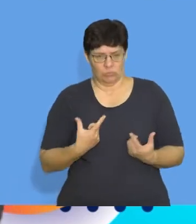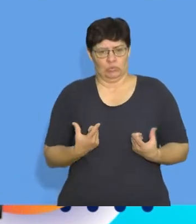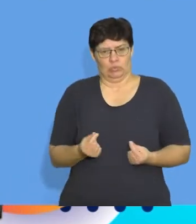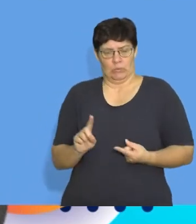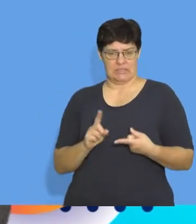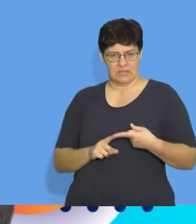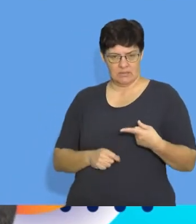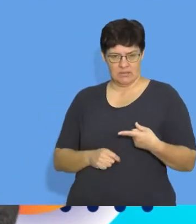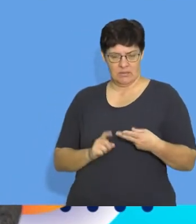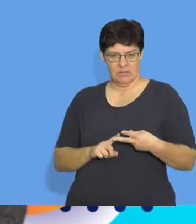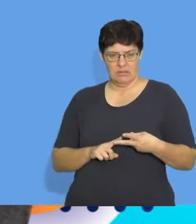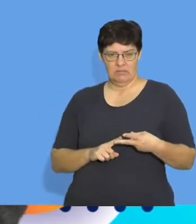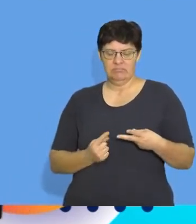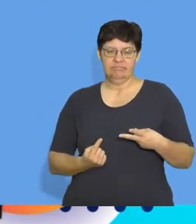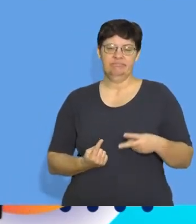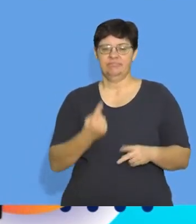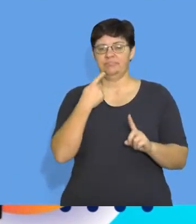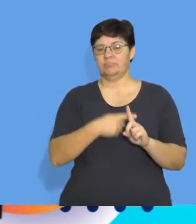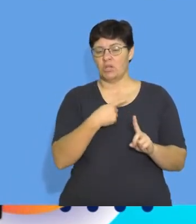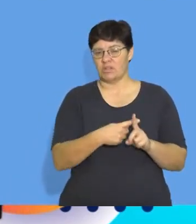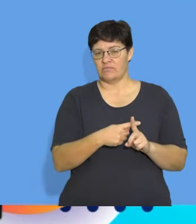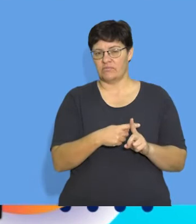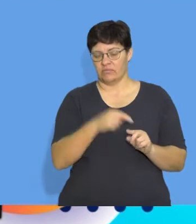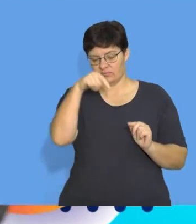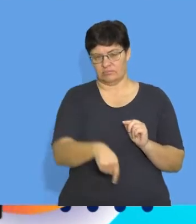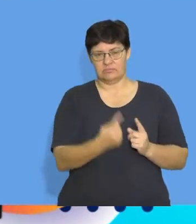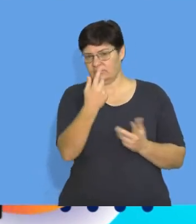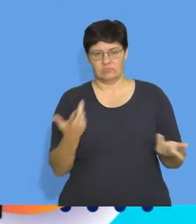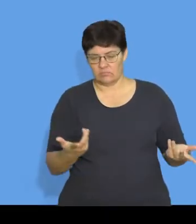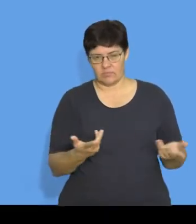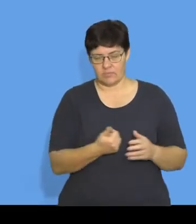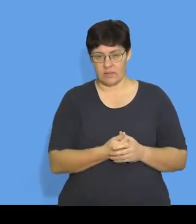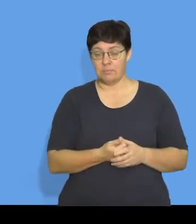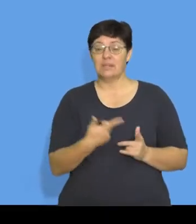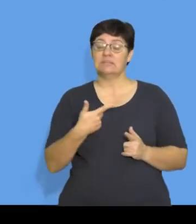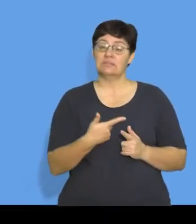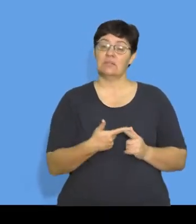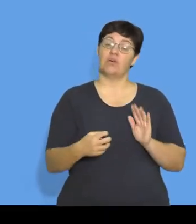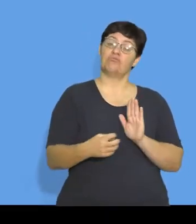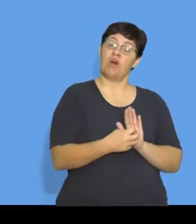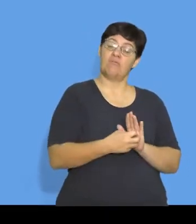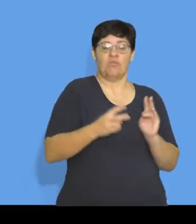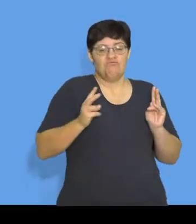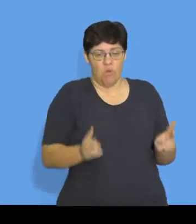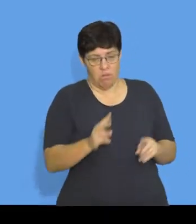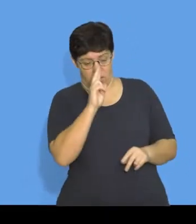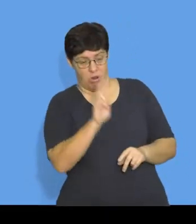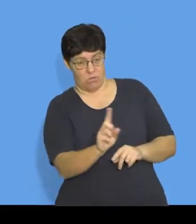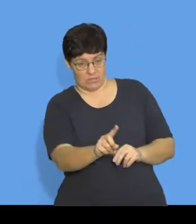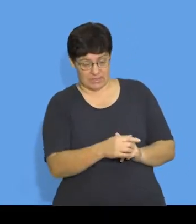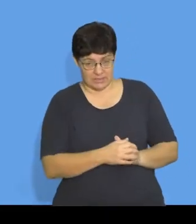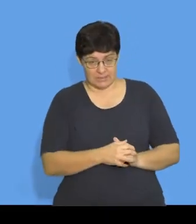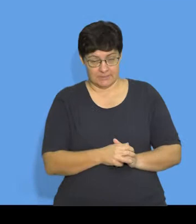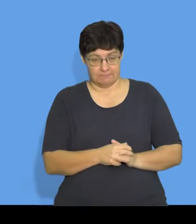our direction, positive direction is, but essentially what our graphs end up looking like,